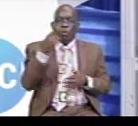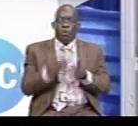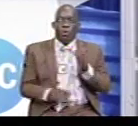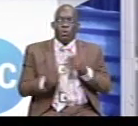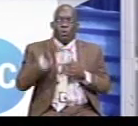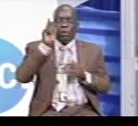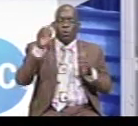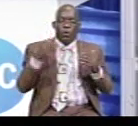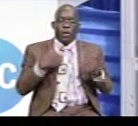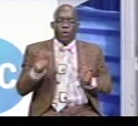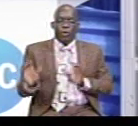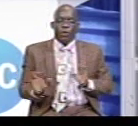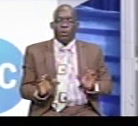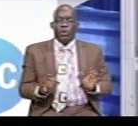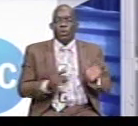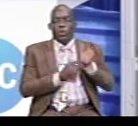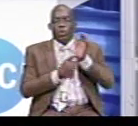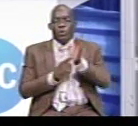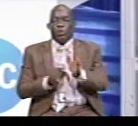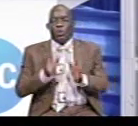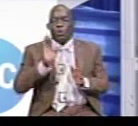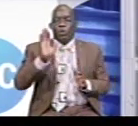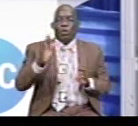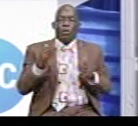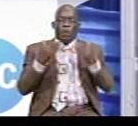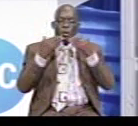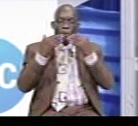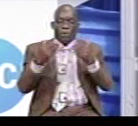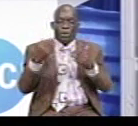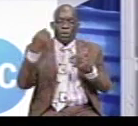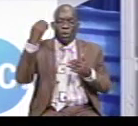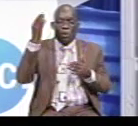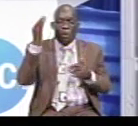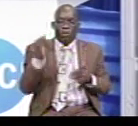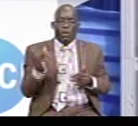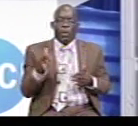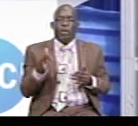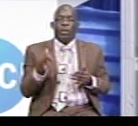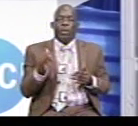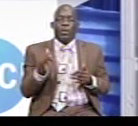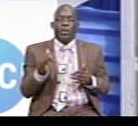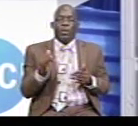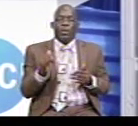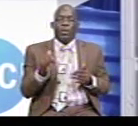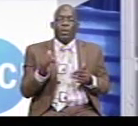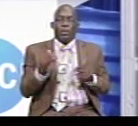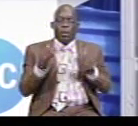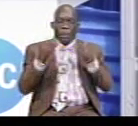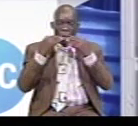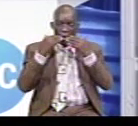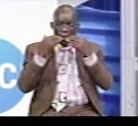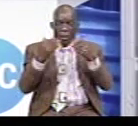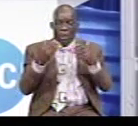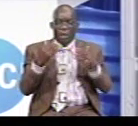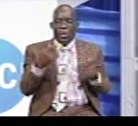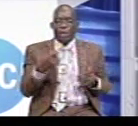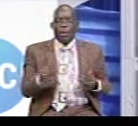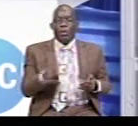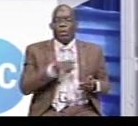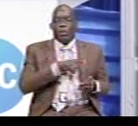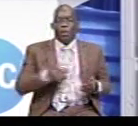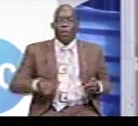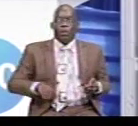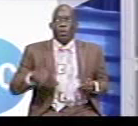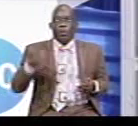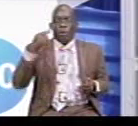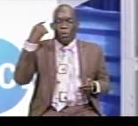lift up your servant, the convener, our Father in the Lord before you. We thank you because of the grace